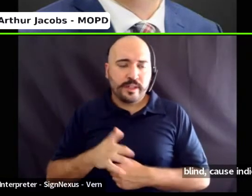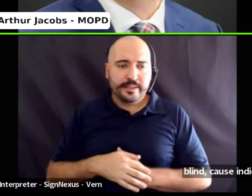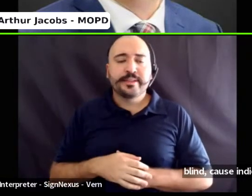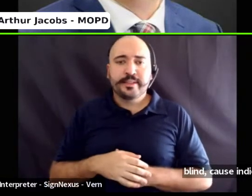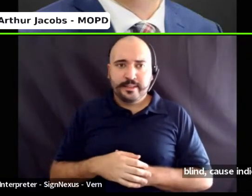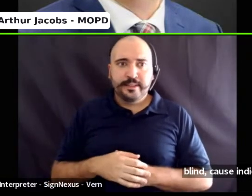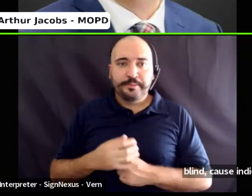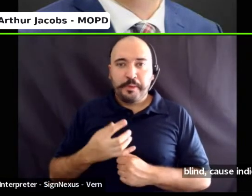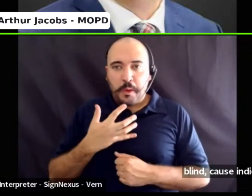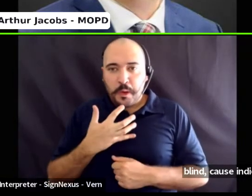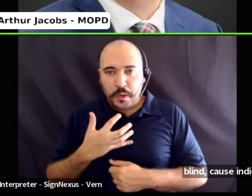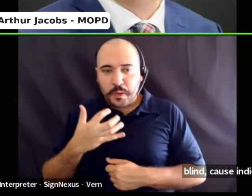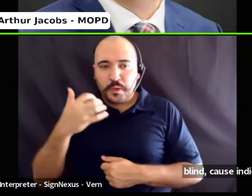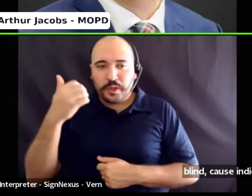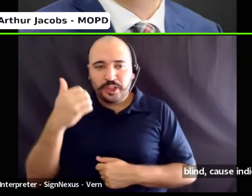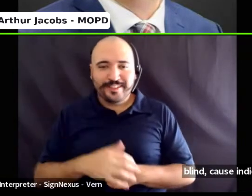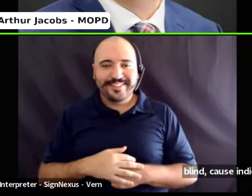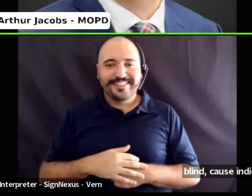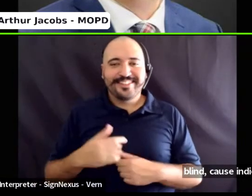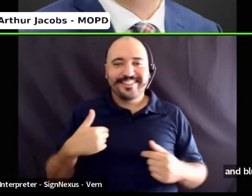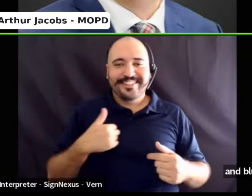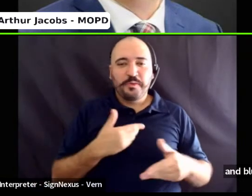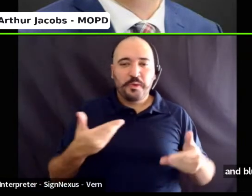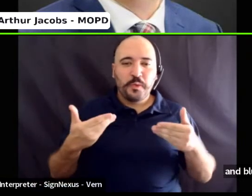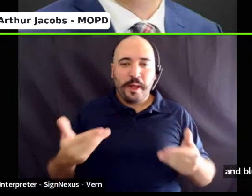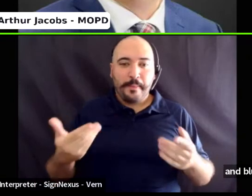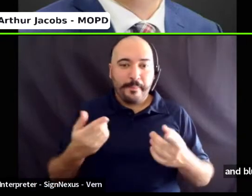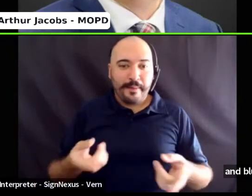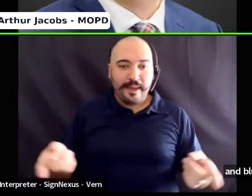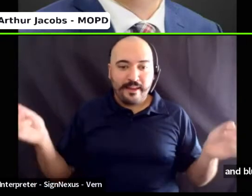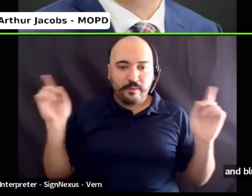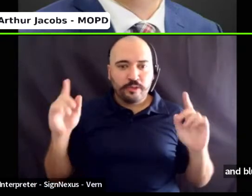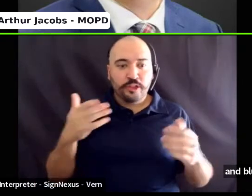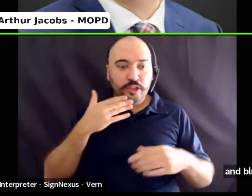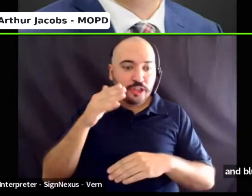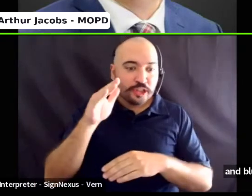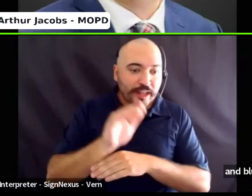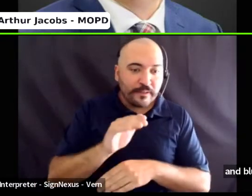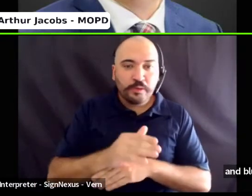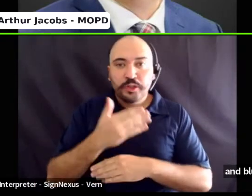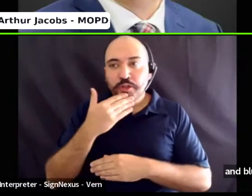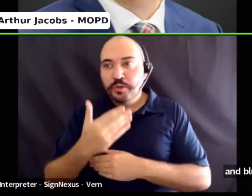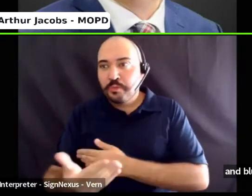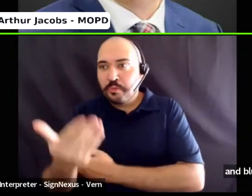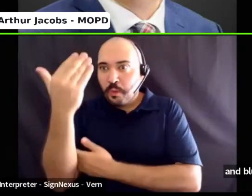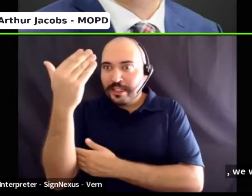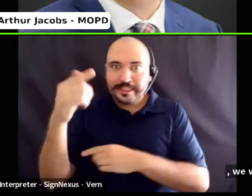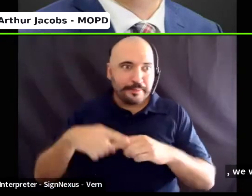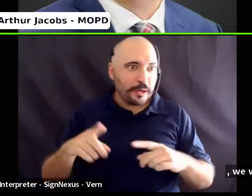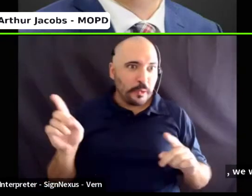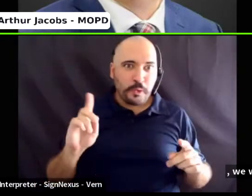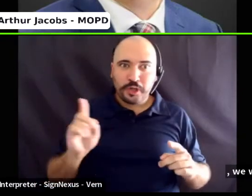getting older. And we want to welcome everybody. Good afternoon or good morning, depending on where in the world you are. Thank you.